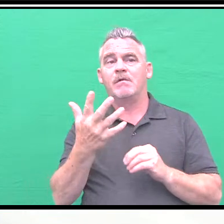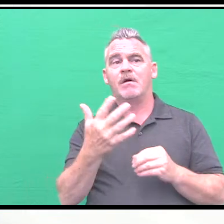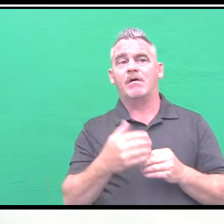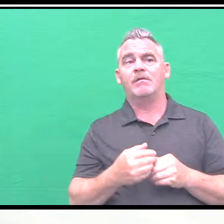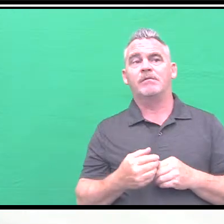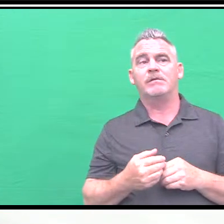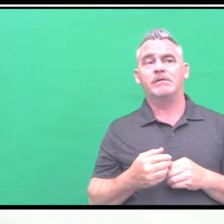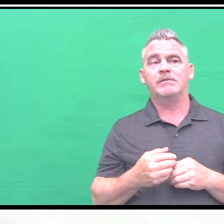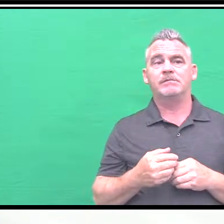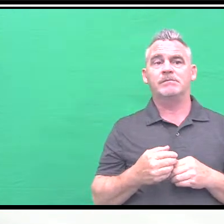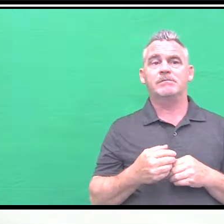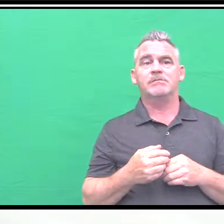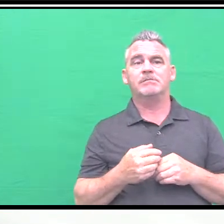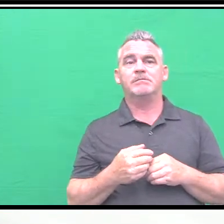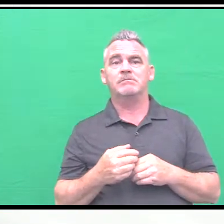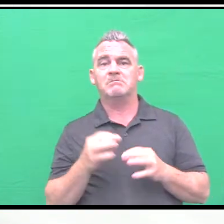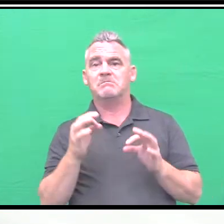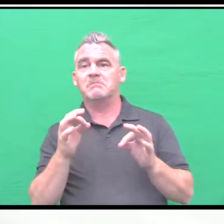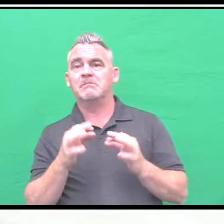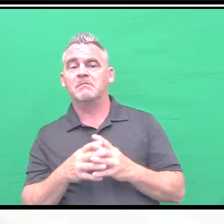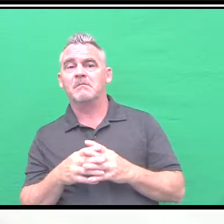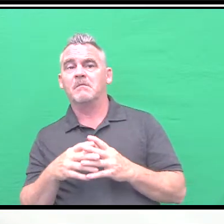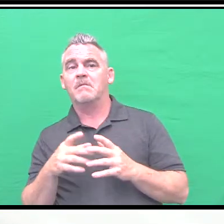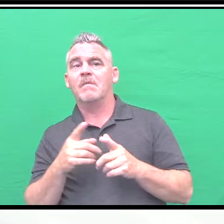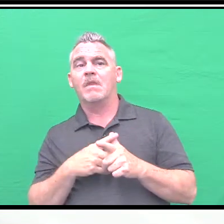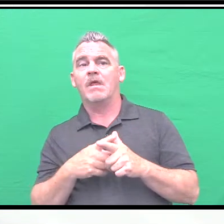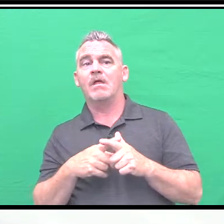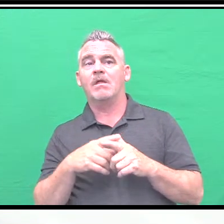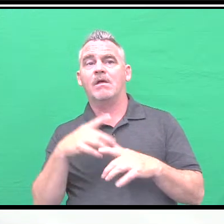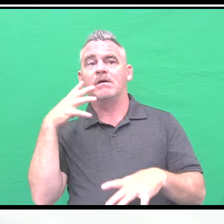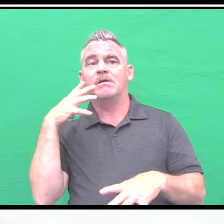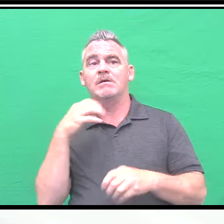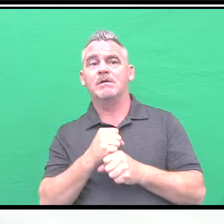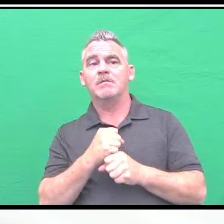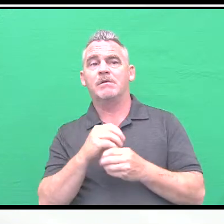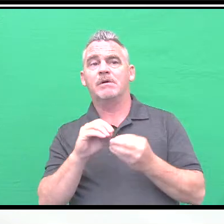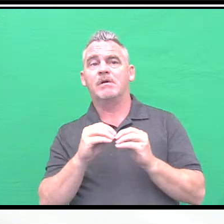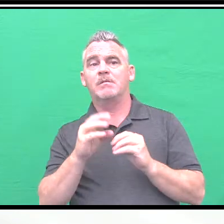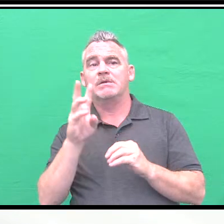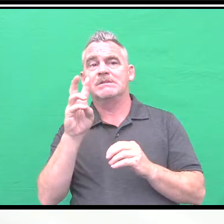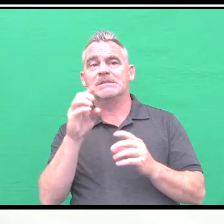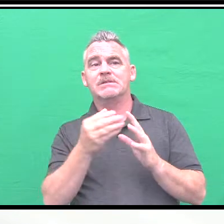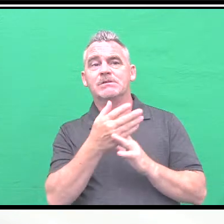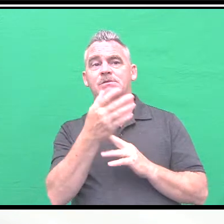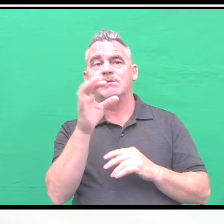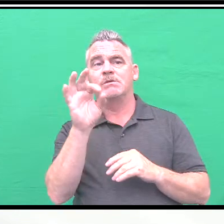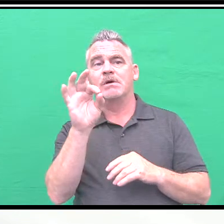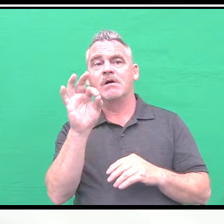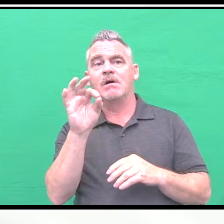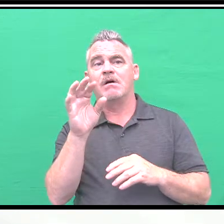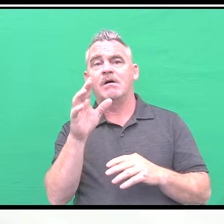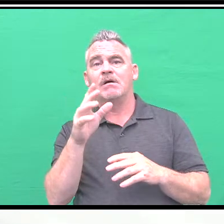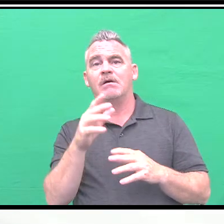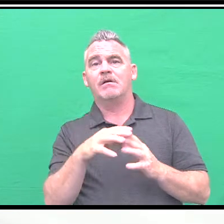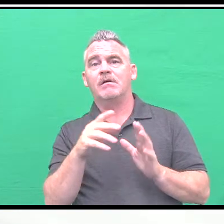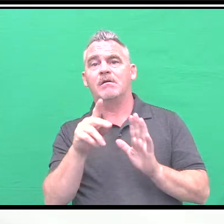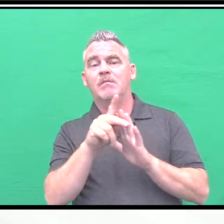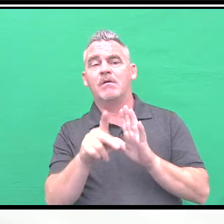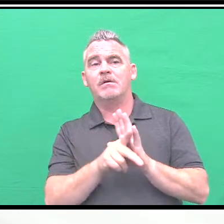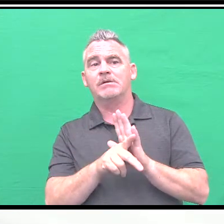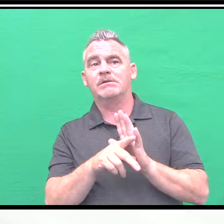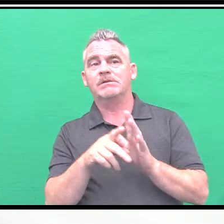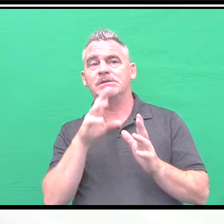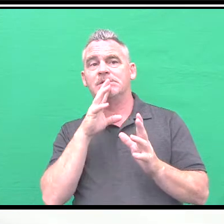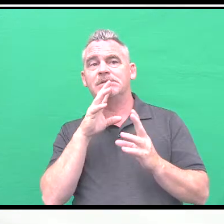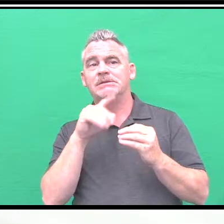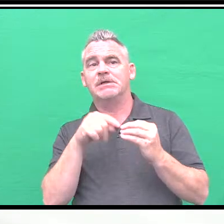compliance. And then in just quick summary, policies 6 through 9, these policies demonstrate that the superintendent